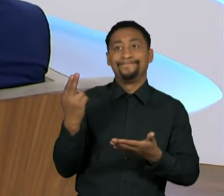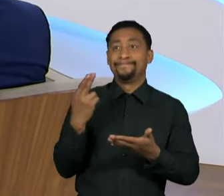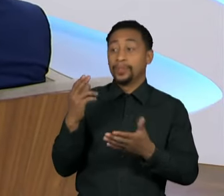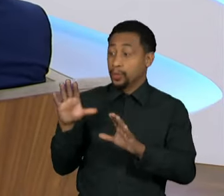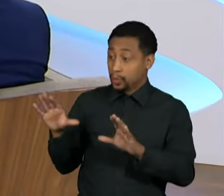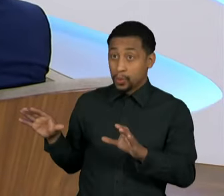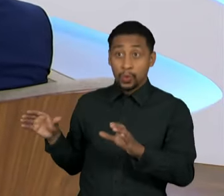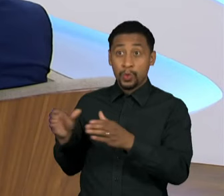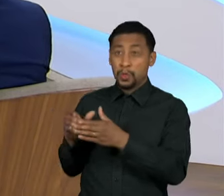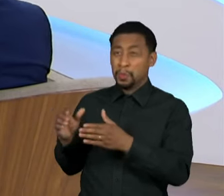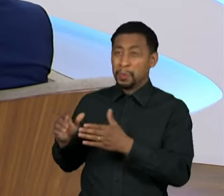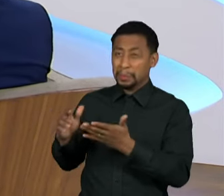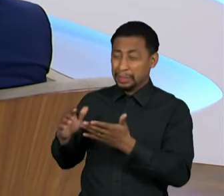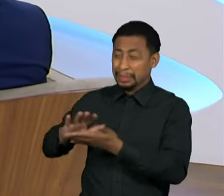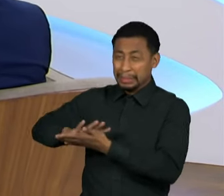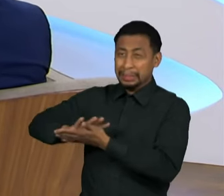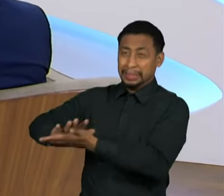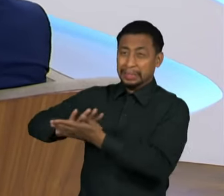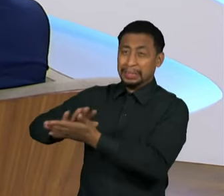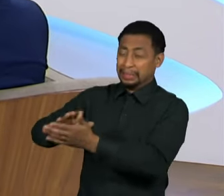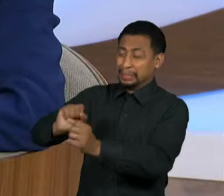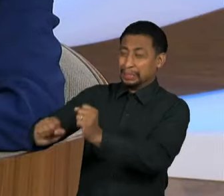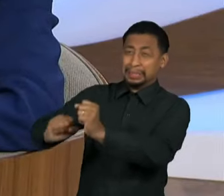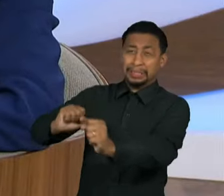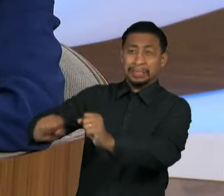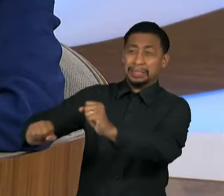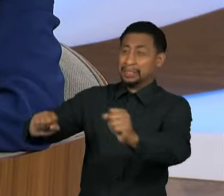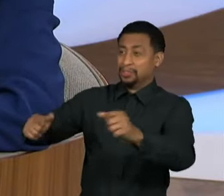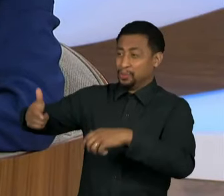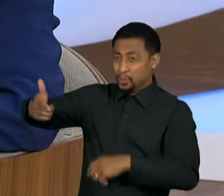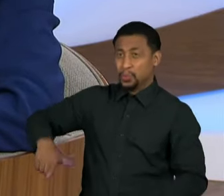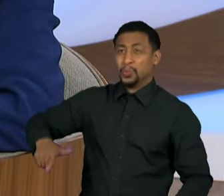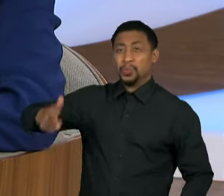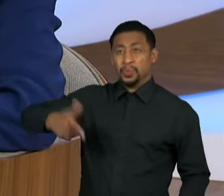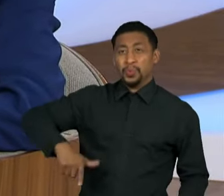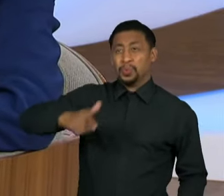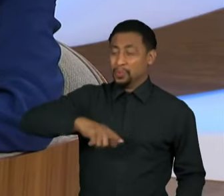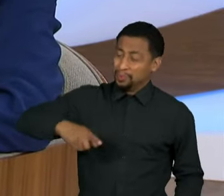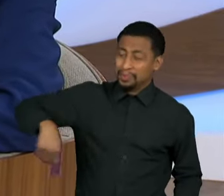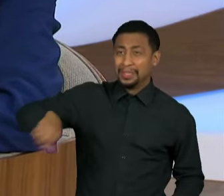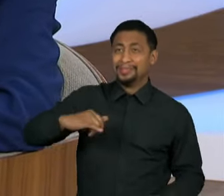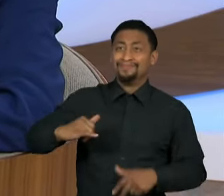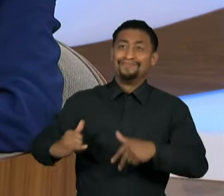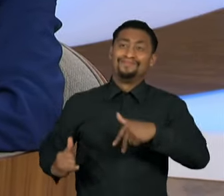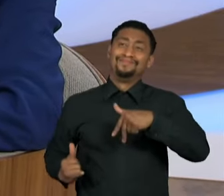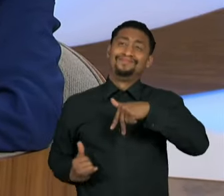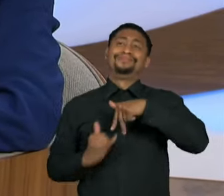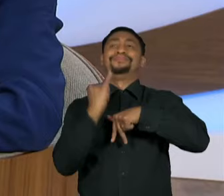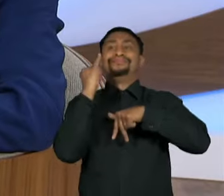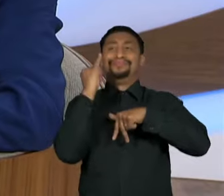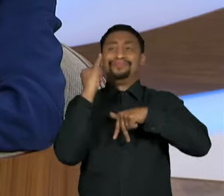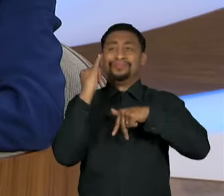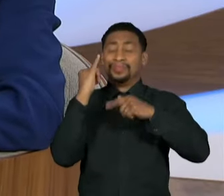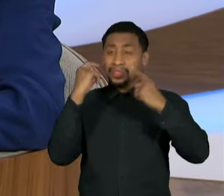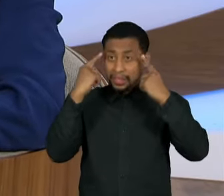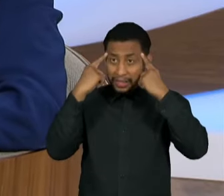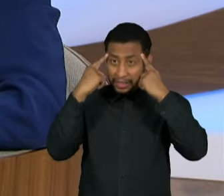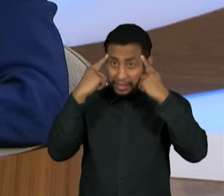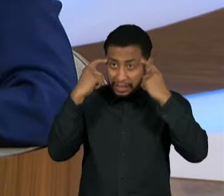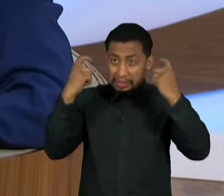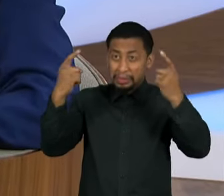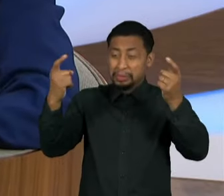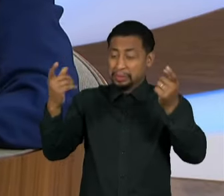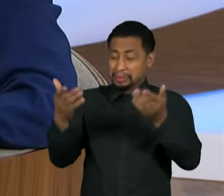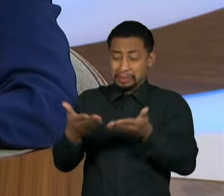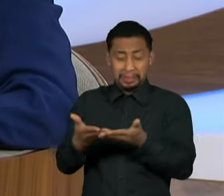singled out time and time again as victims of official violence